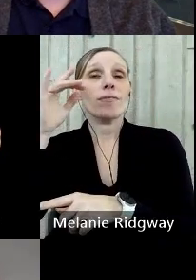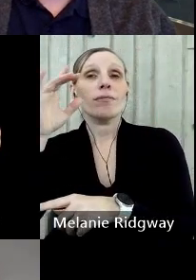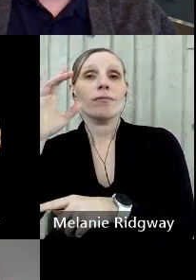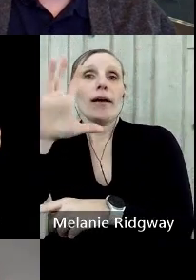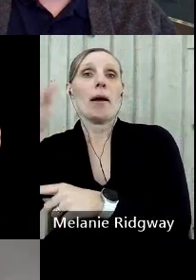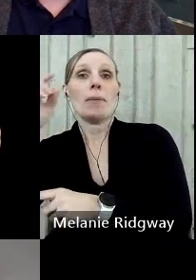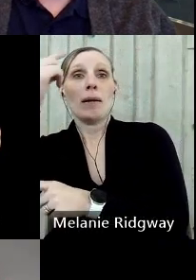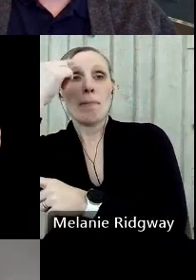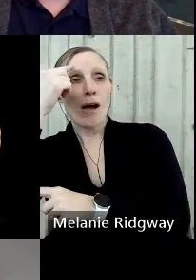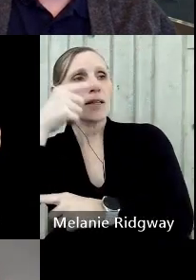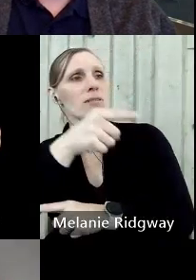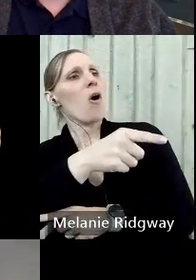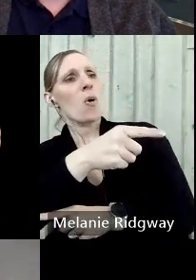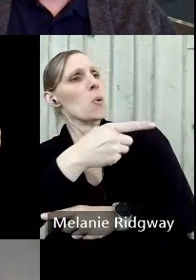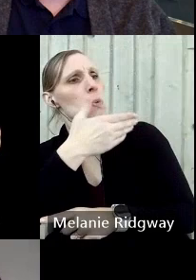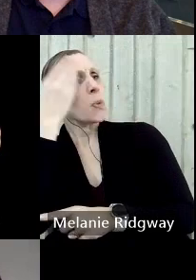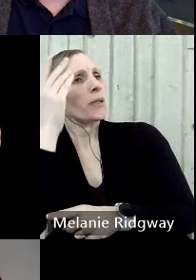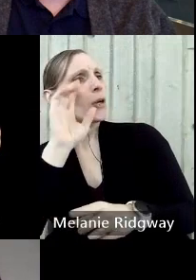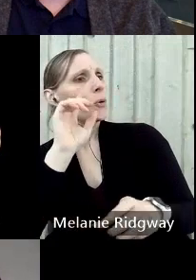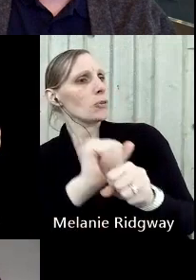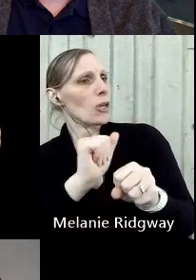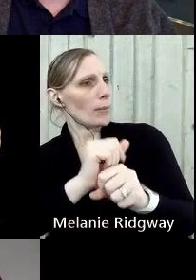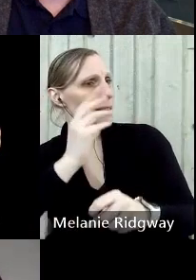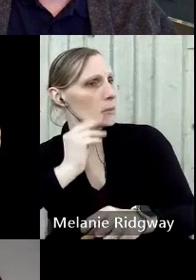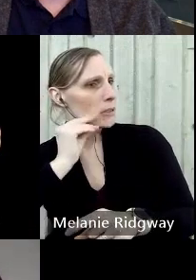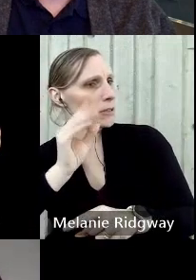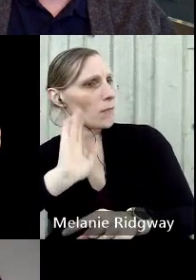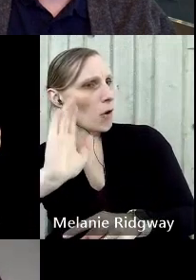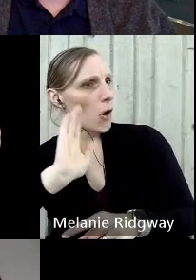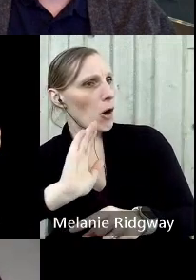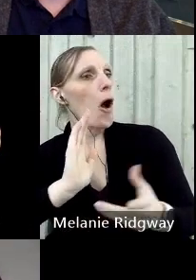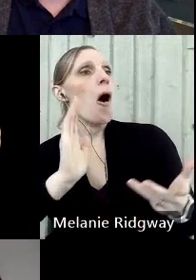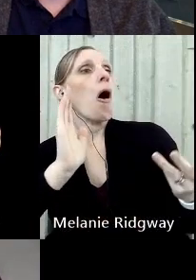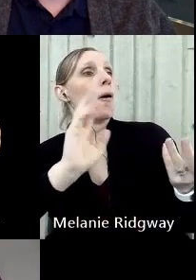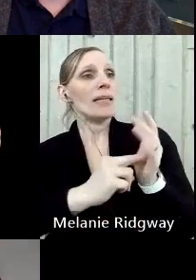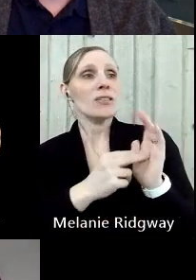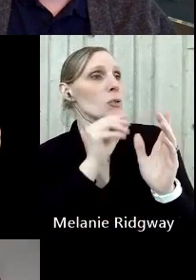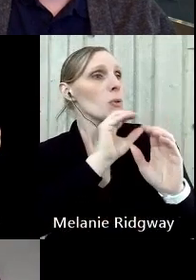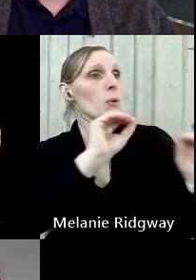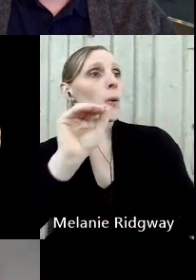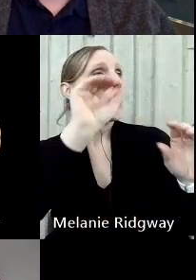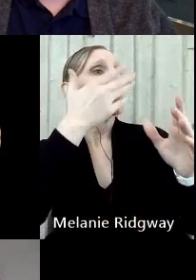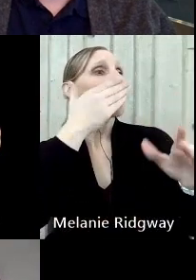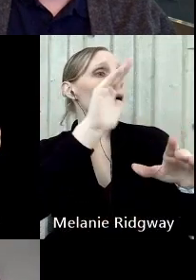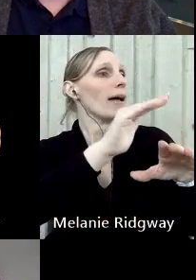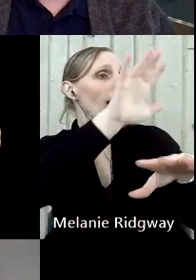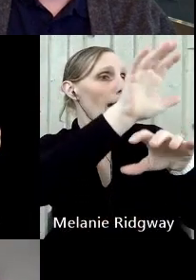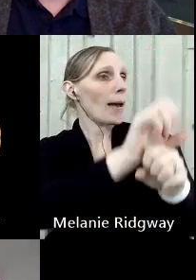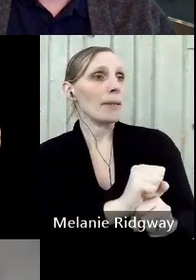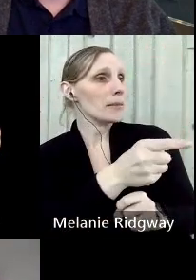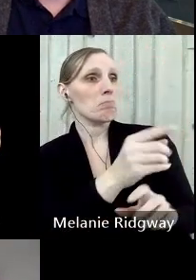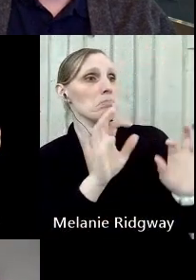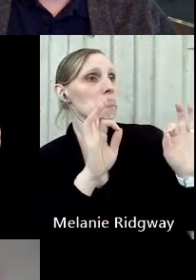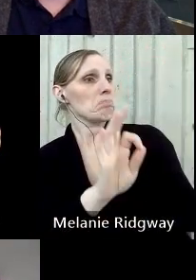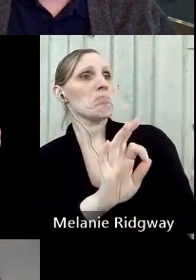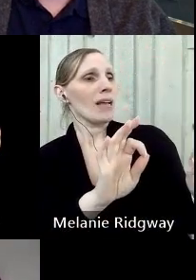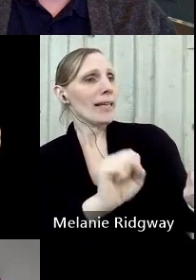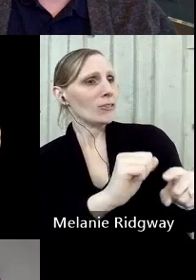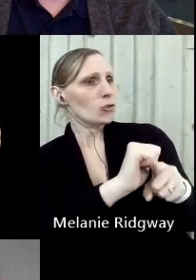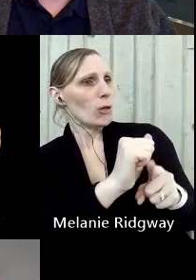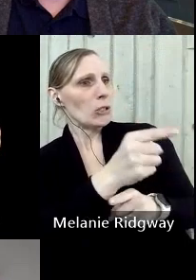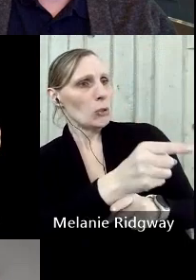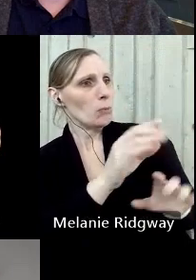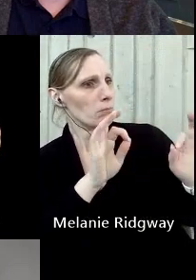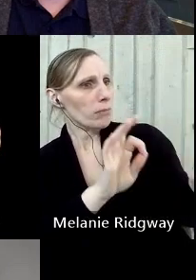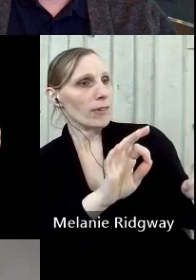of the work experience, just try to be open and try new things. If your focus is paid or unpaid,